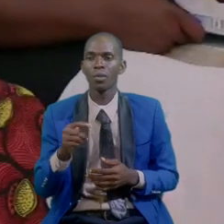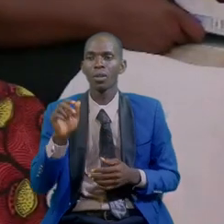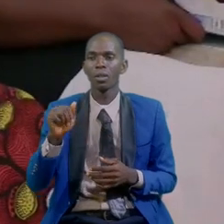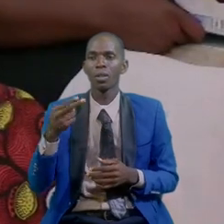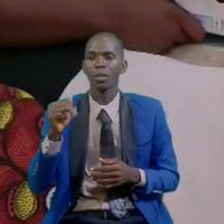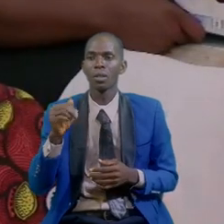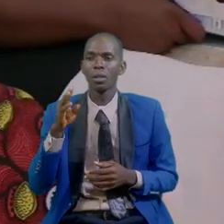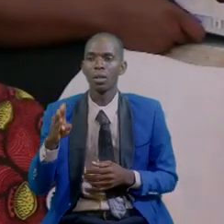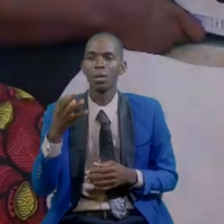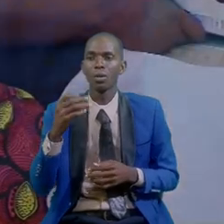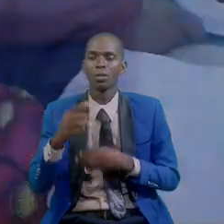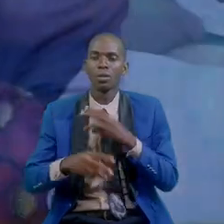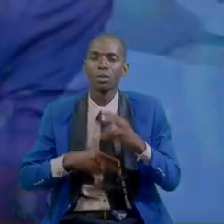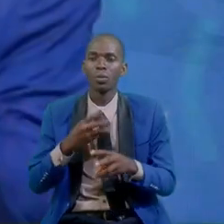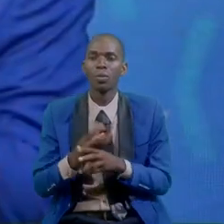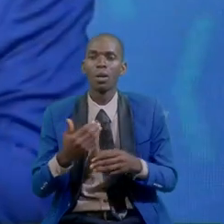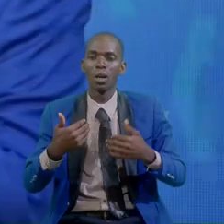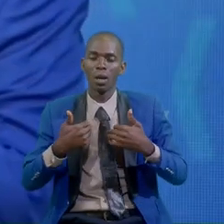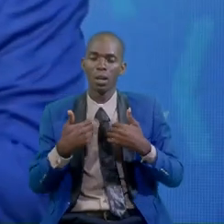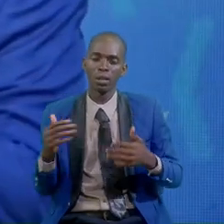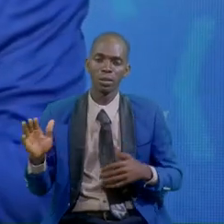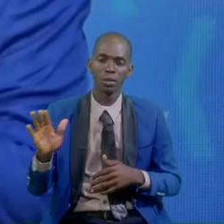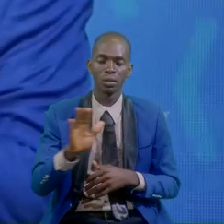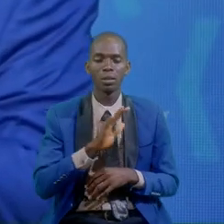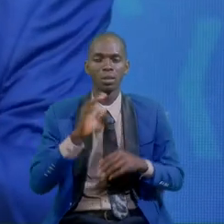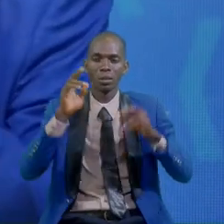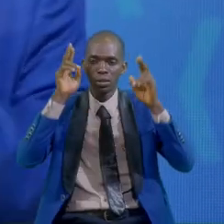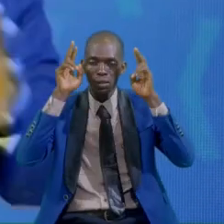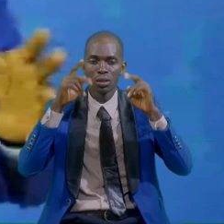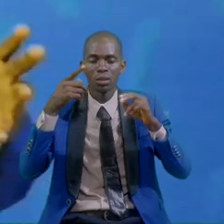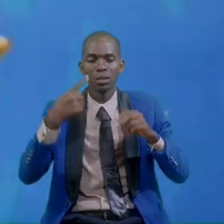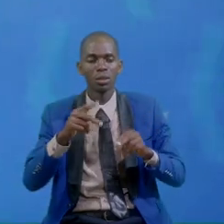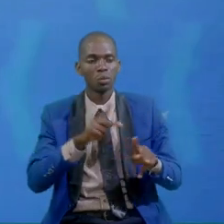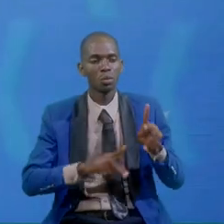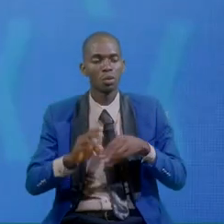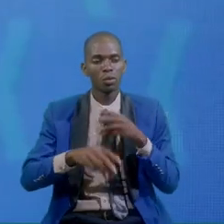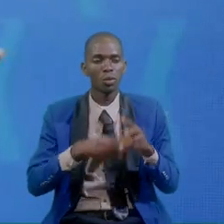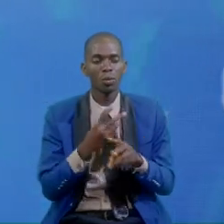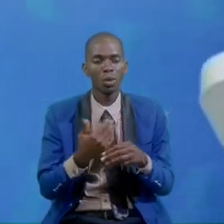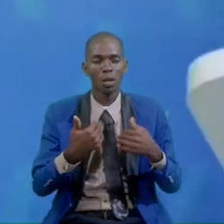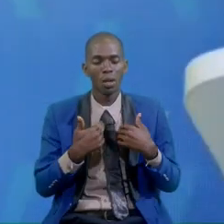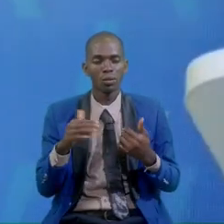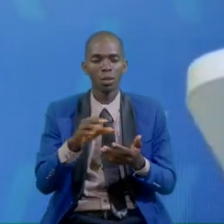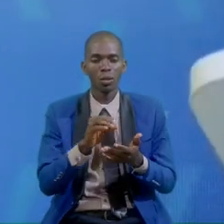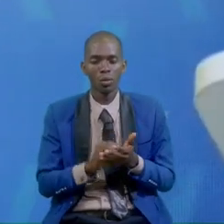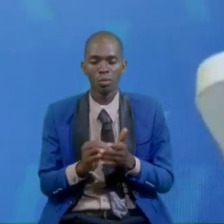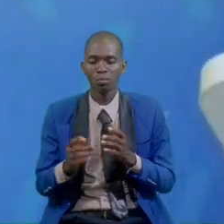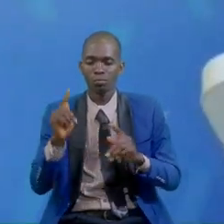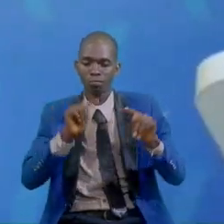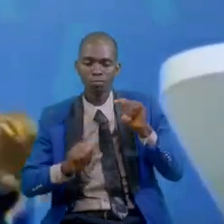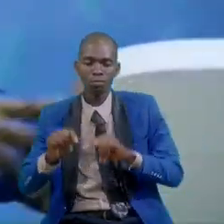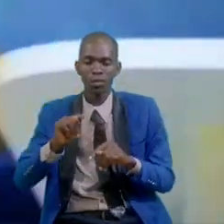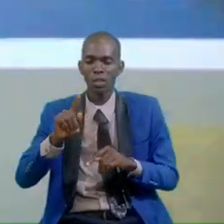they have their chariots. The Ahab of the world, they have their technology. The Ahabs of the world, they have all